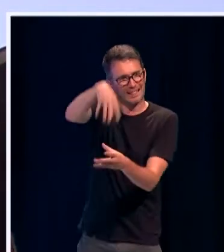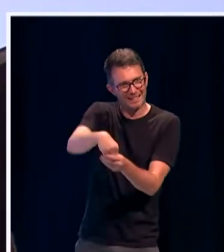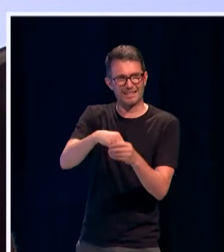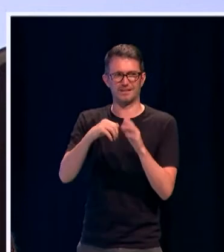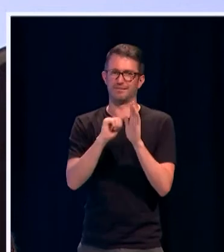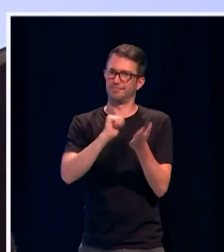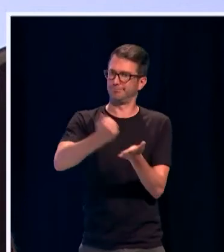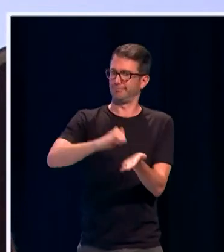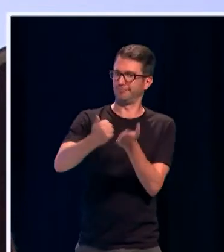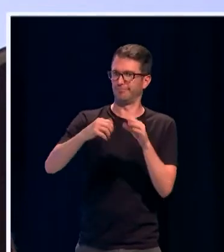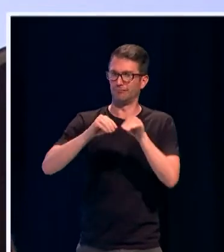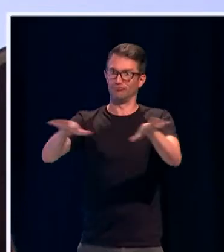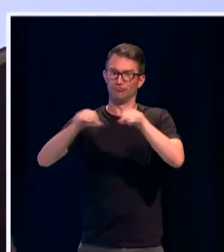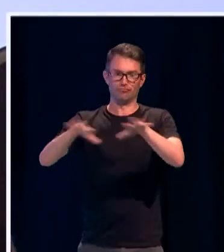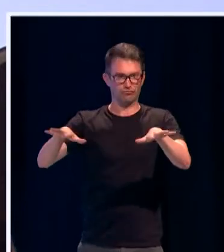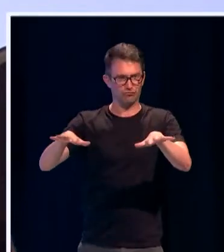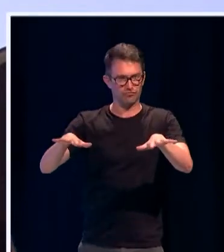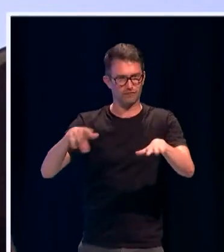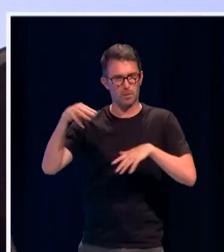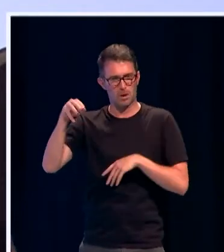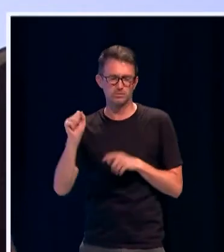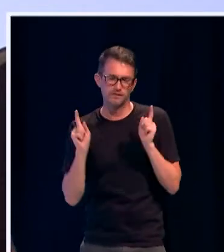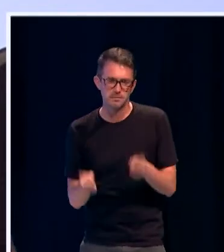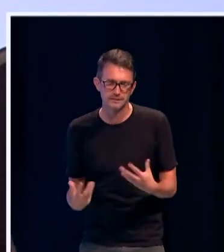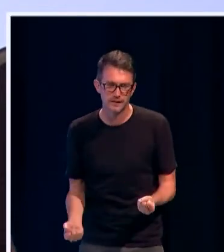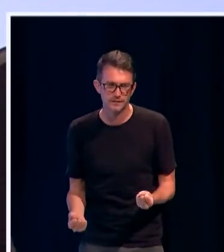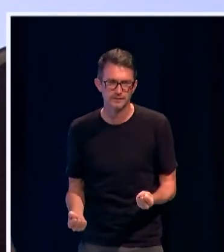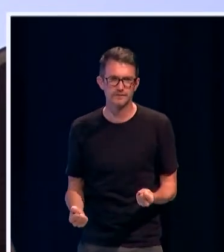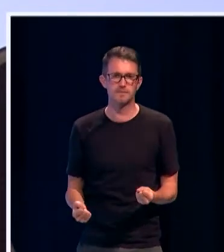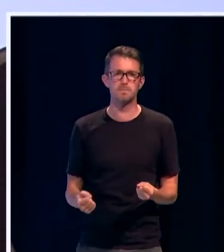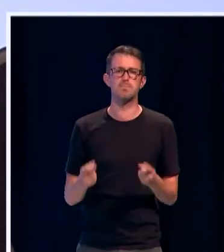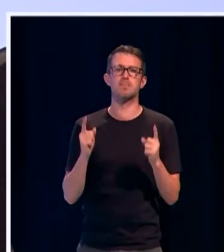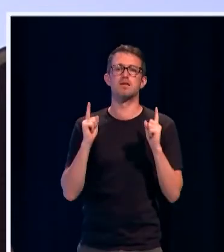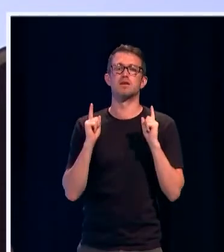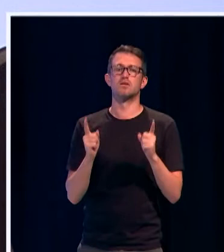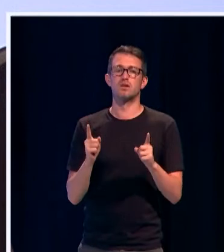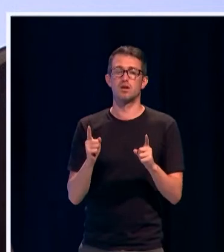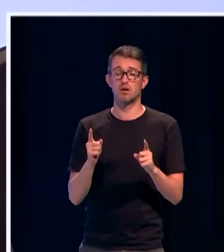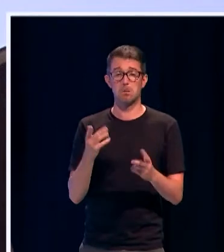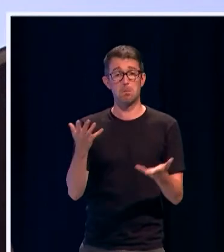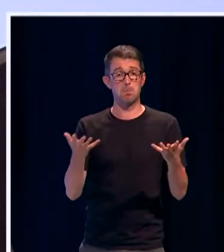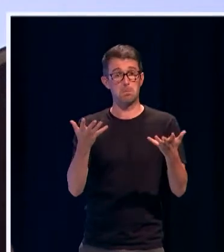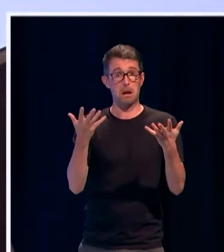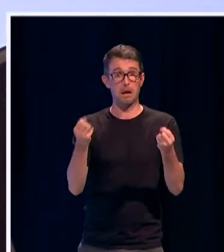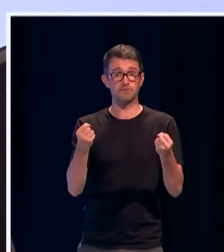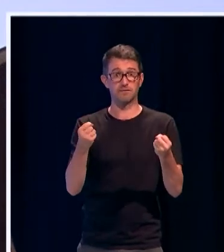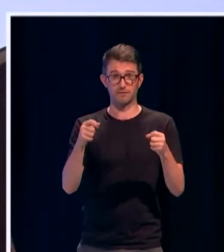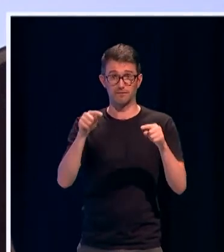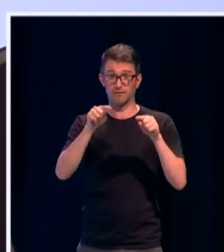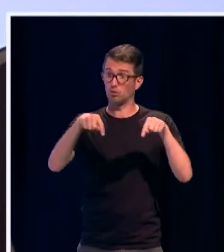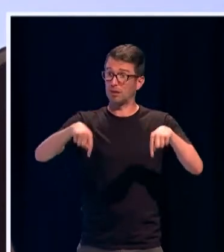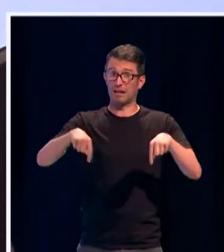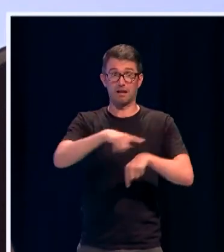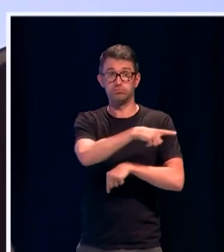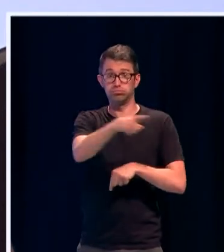microsoft.com/accessibility, where you can find these tools. But I have to say, and maybe the call out to the audience here, is that the DPOs should be the